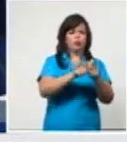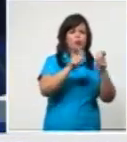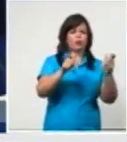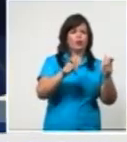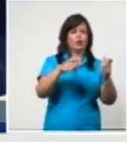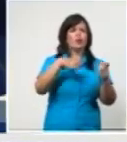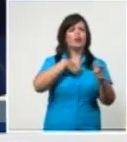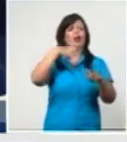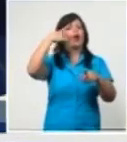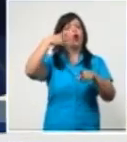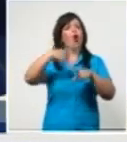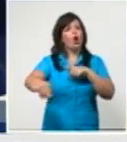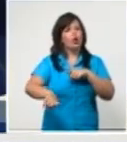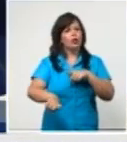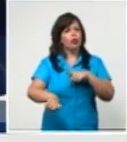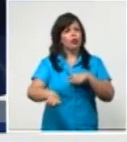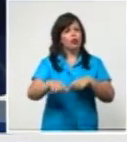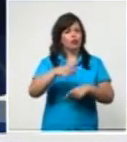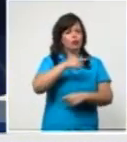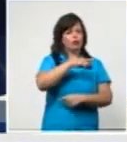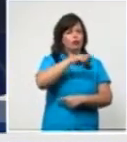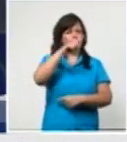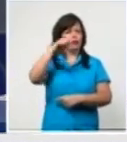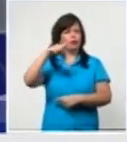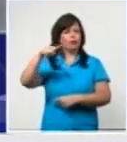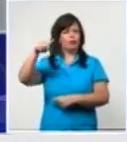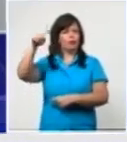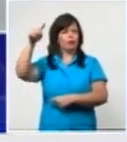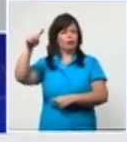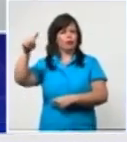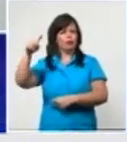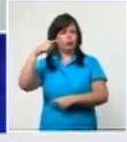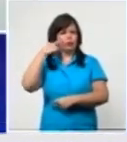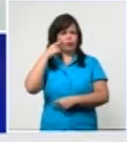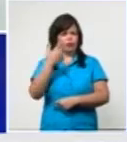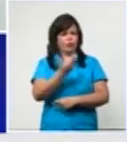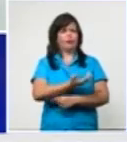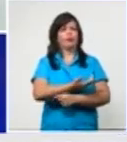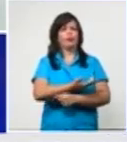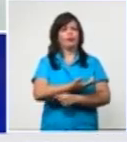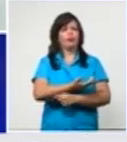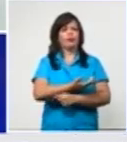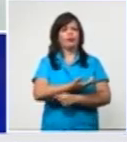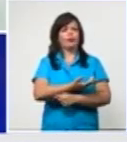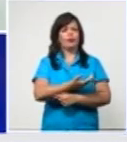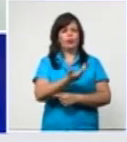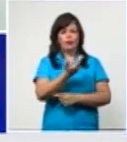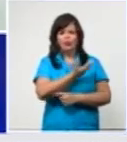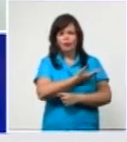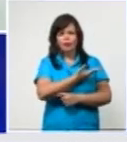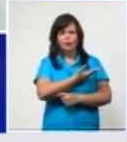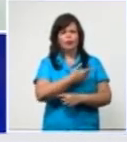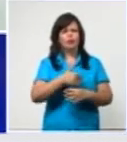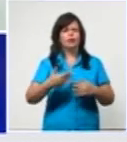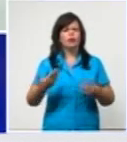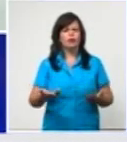month of January, when the first cases were reported,